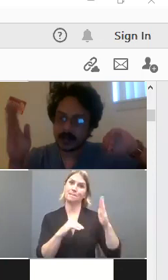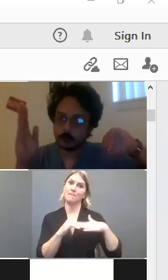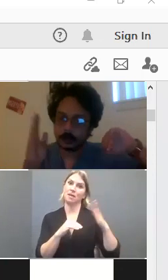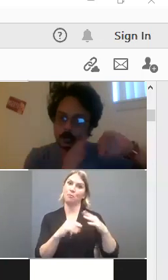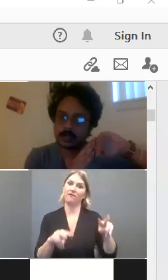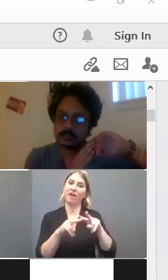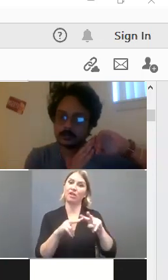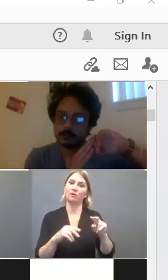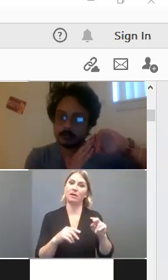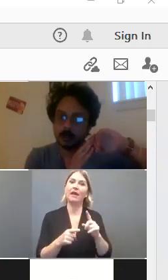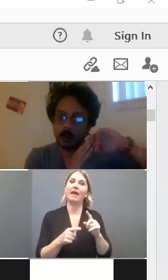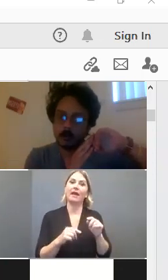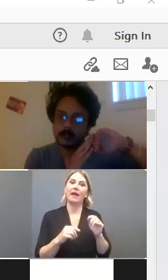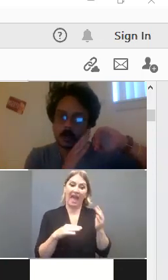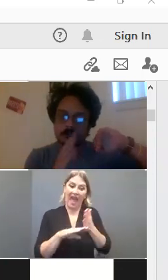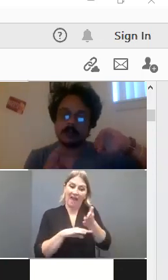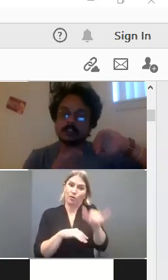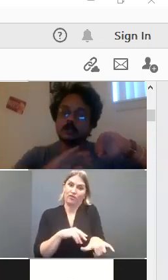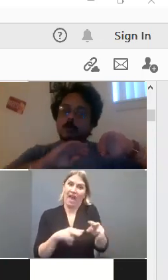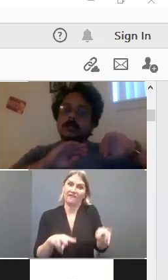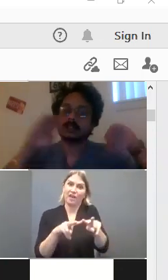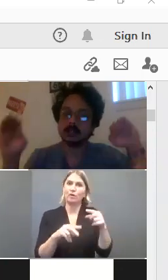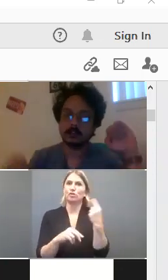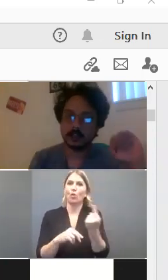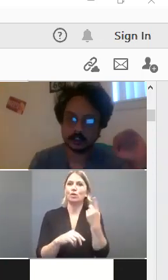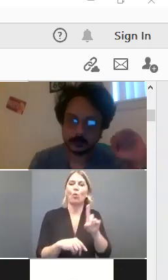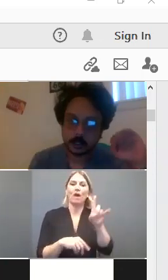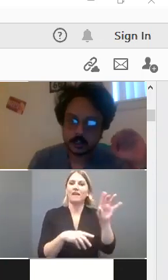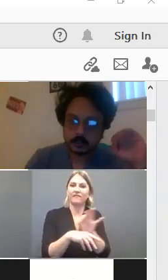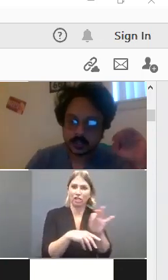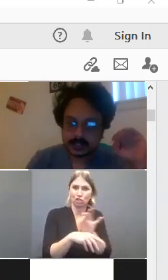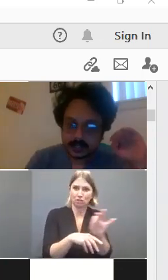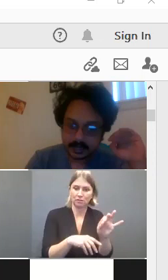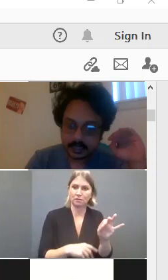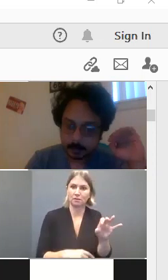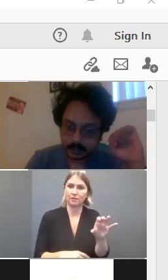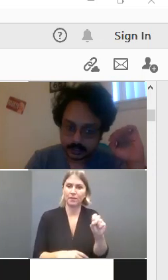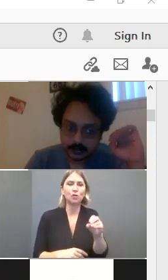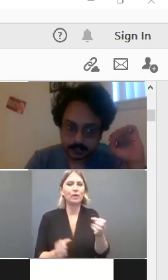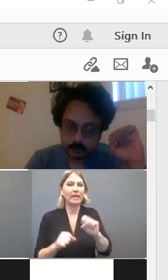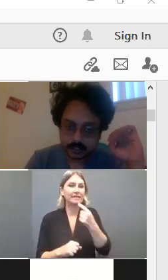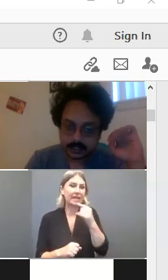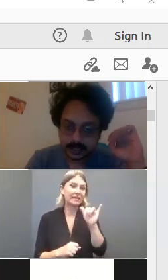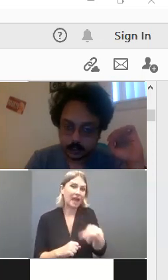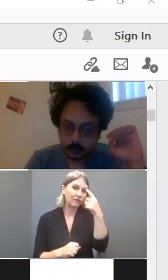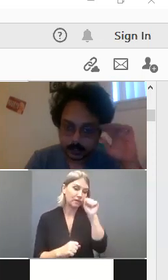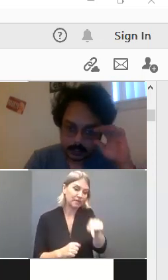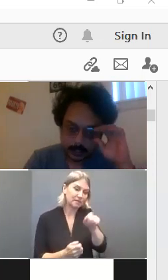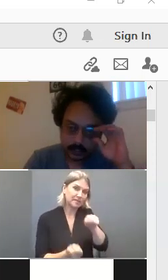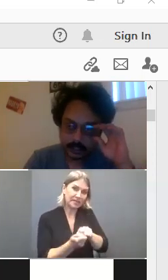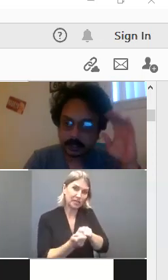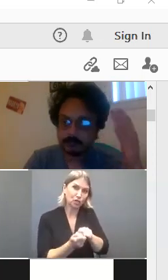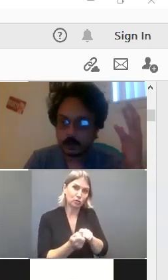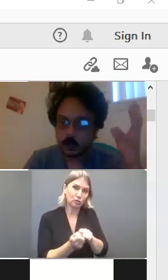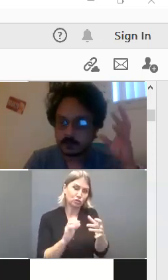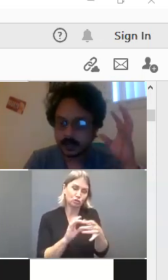After that value is always one function dominates the other function. So we can say that in this particular scenario,